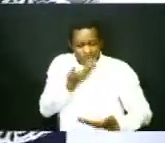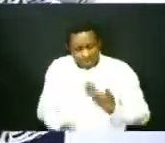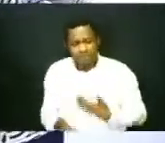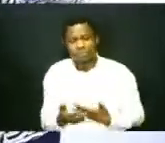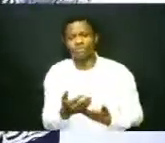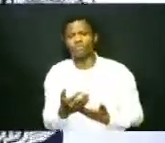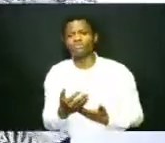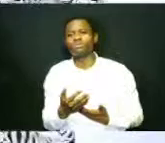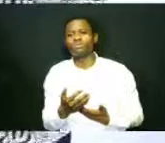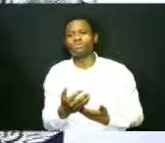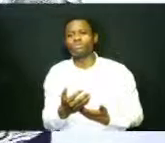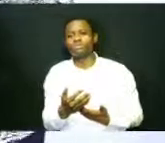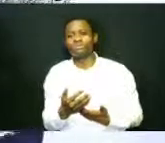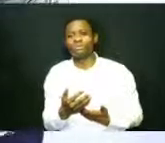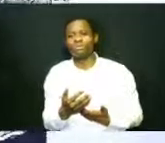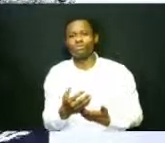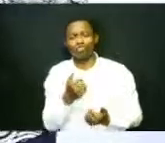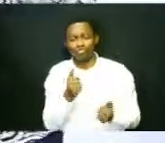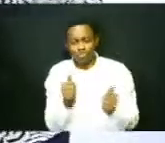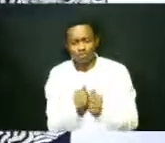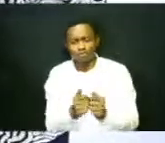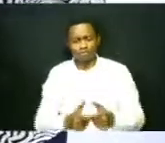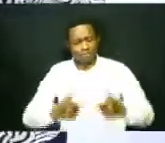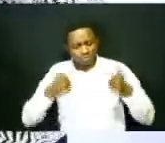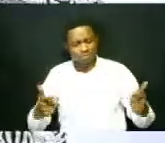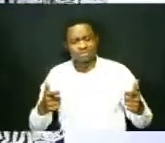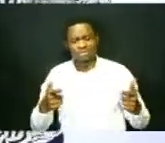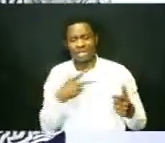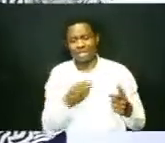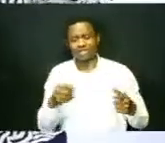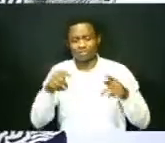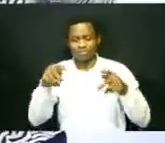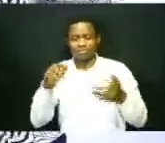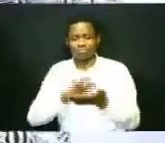production. With greatness and enthronement.